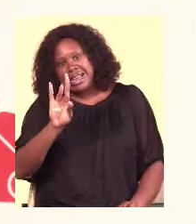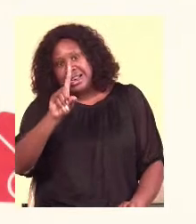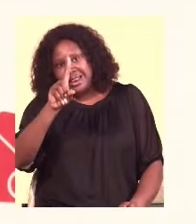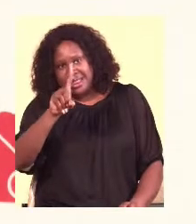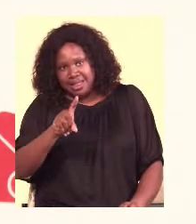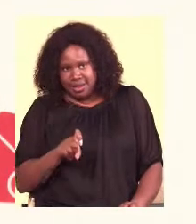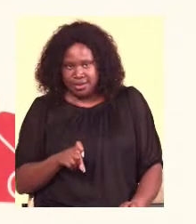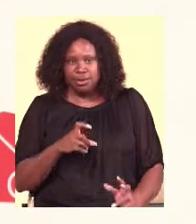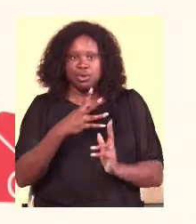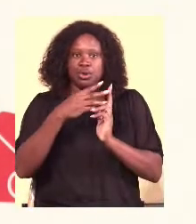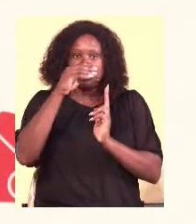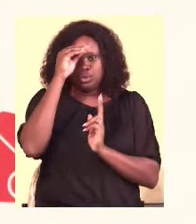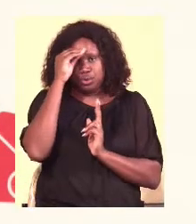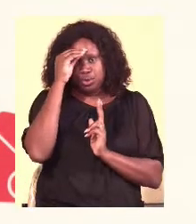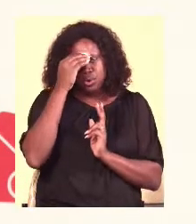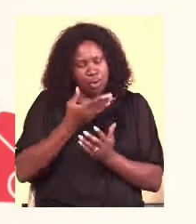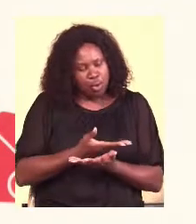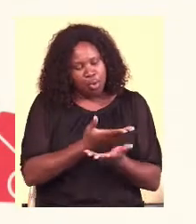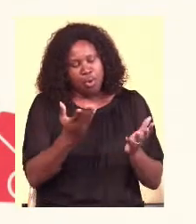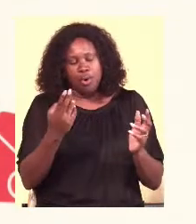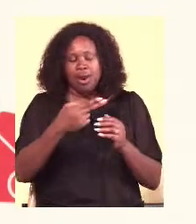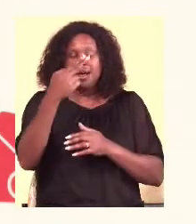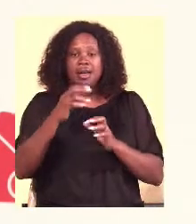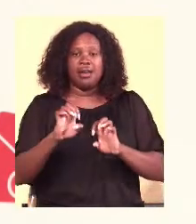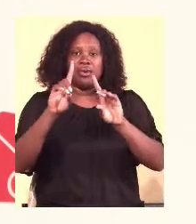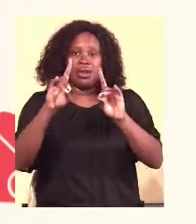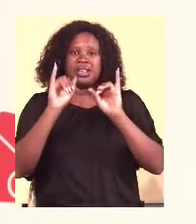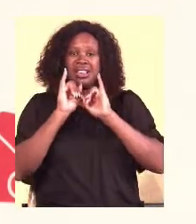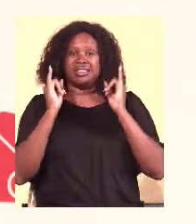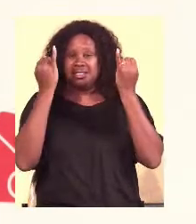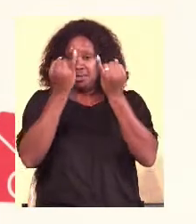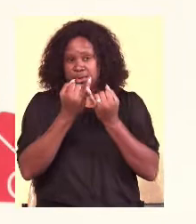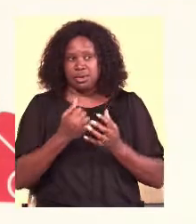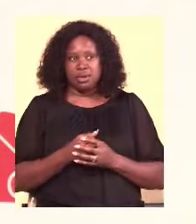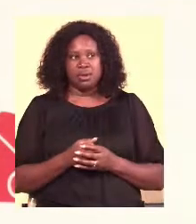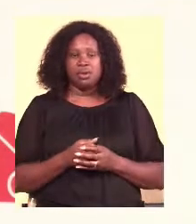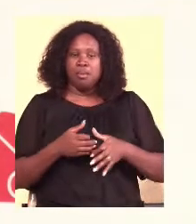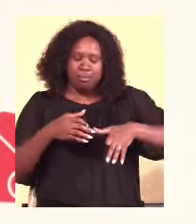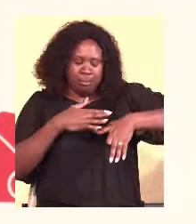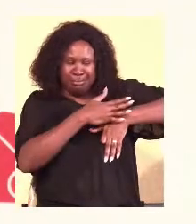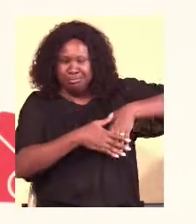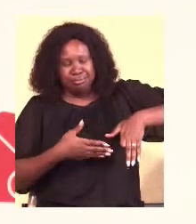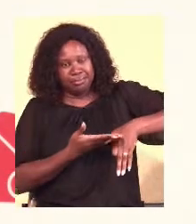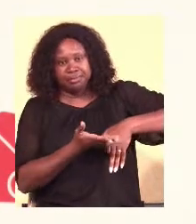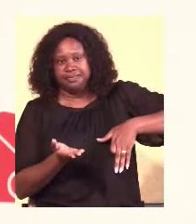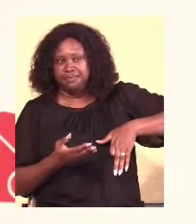68,000 students in all our higher education institutions across the country.